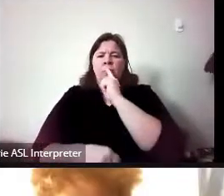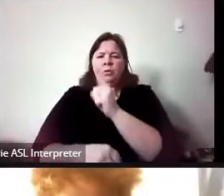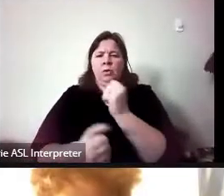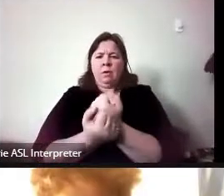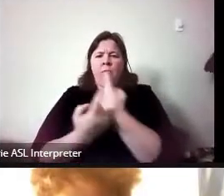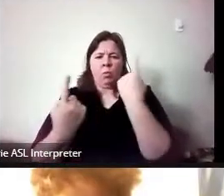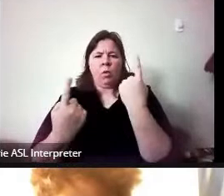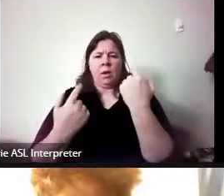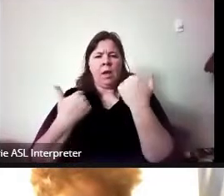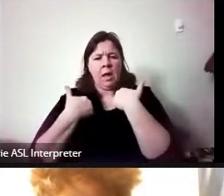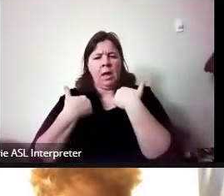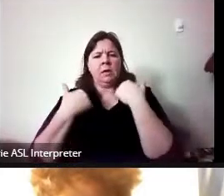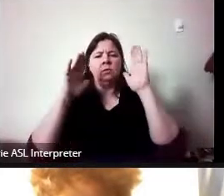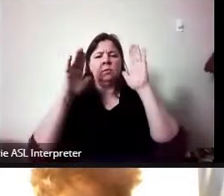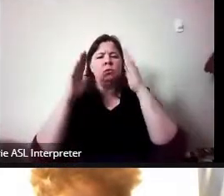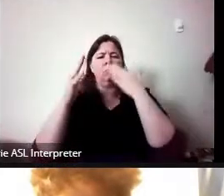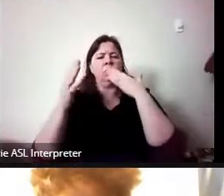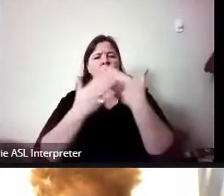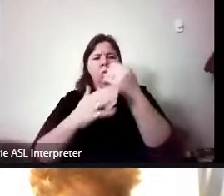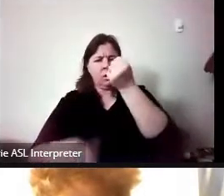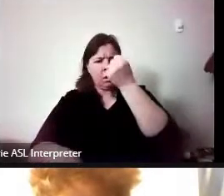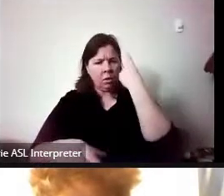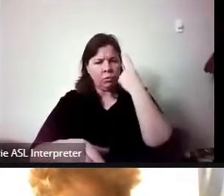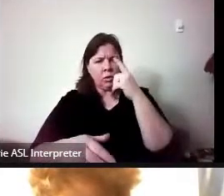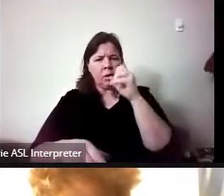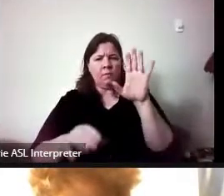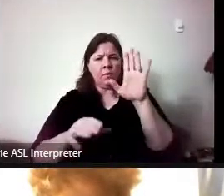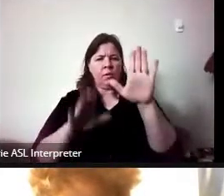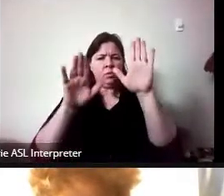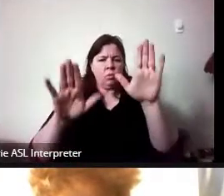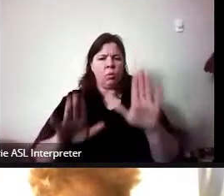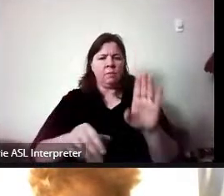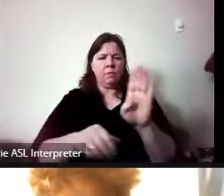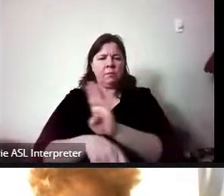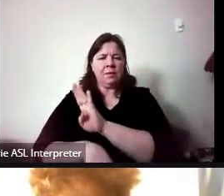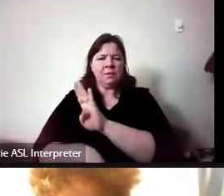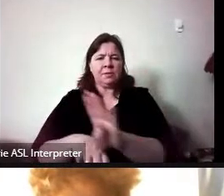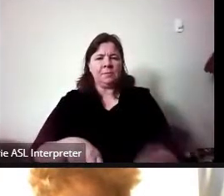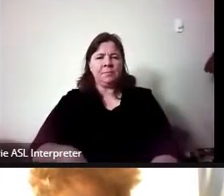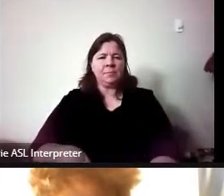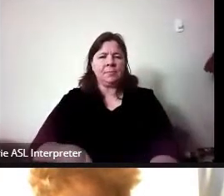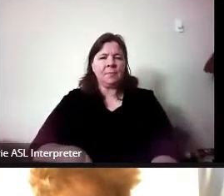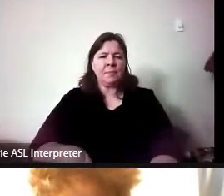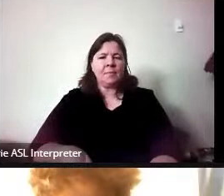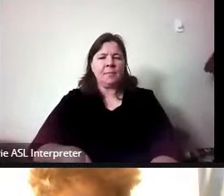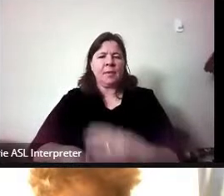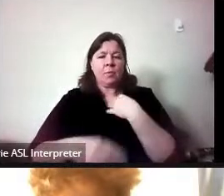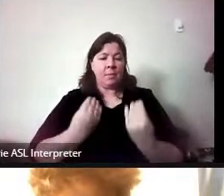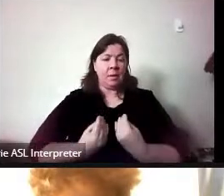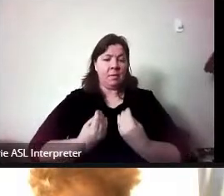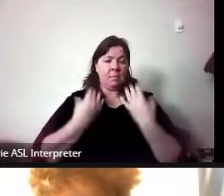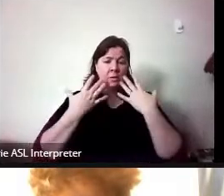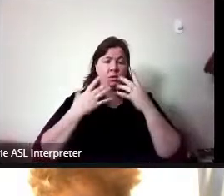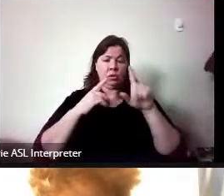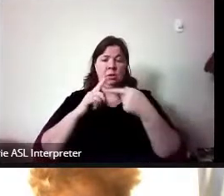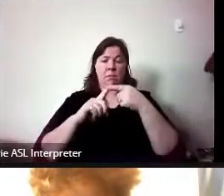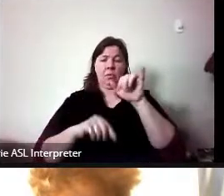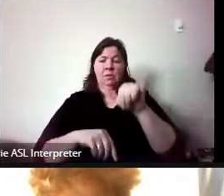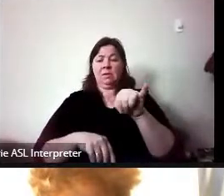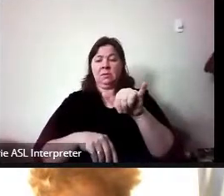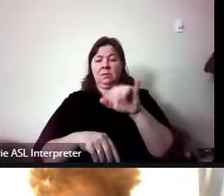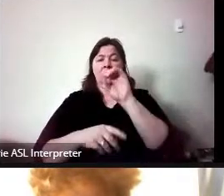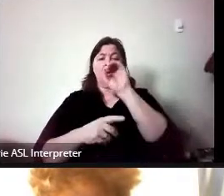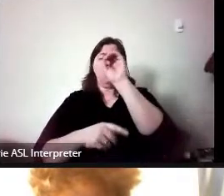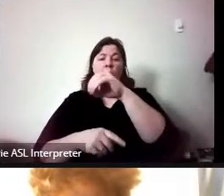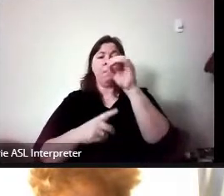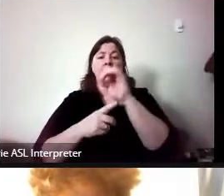everyone has a great understanding of this fantastic business. You know, we are so passionate about Onpassive. This is not,